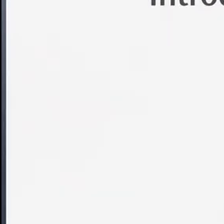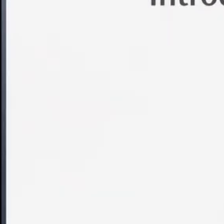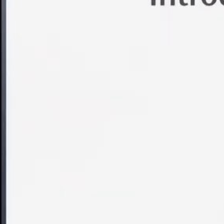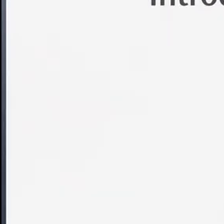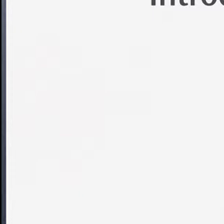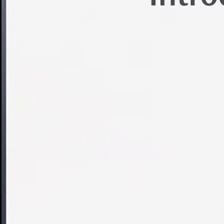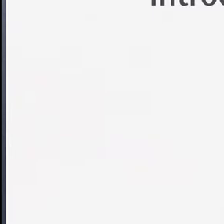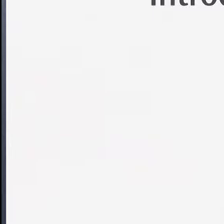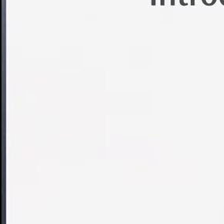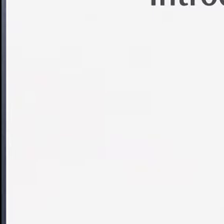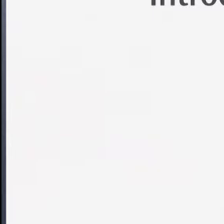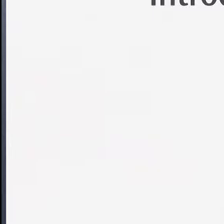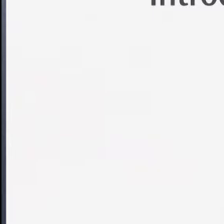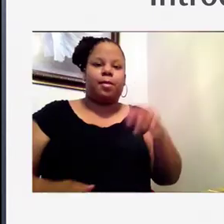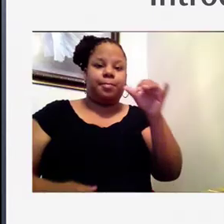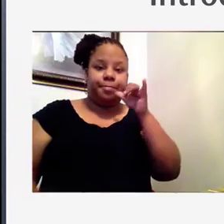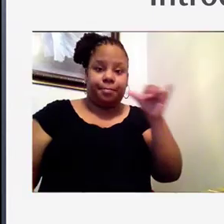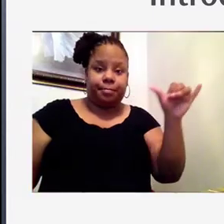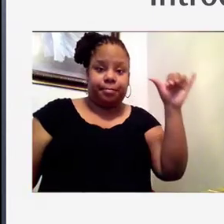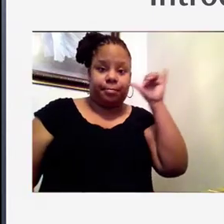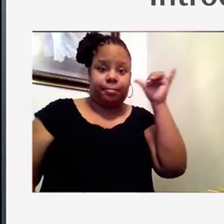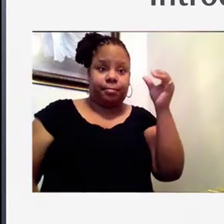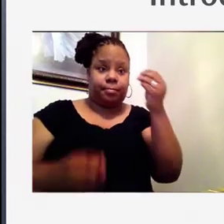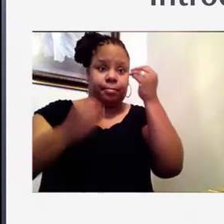Here are some examples.